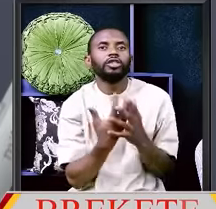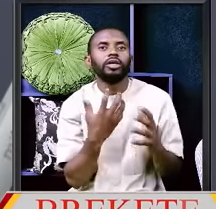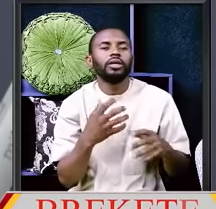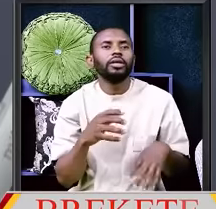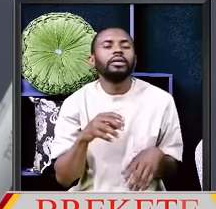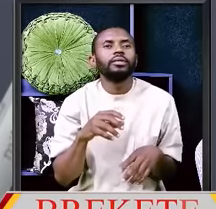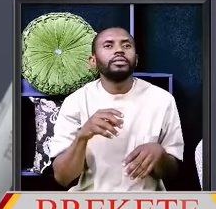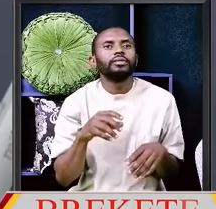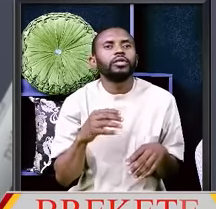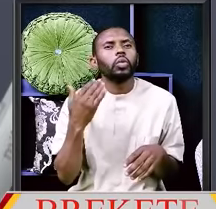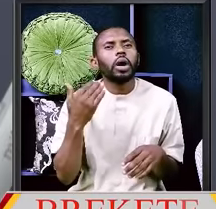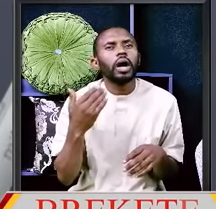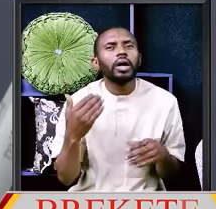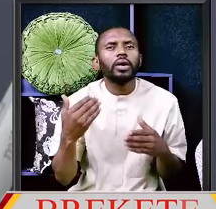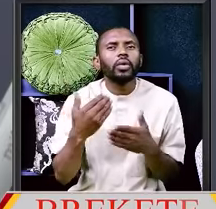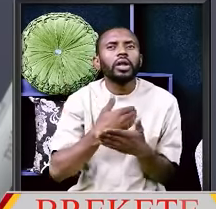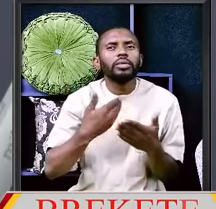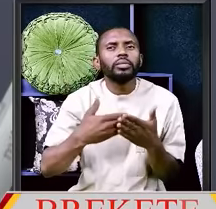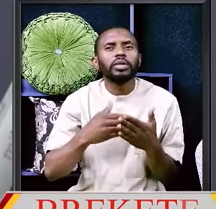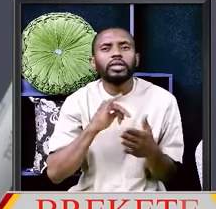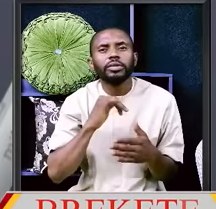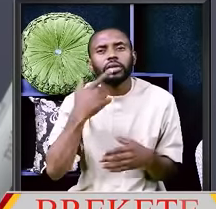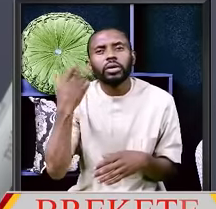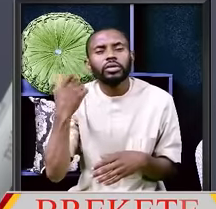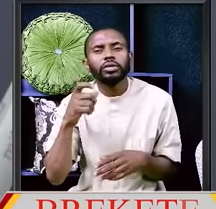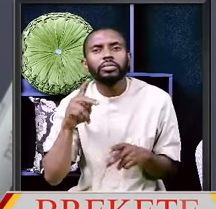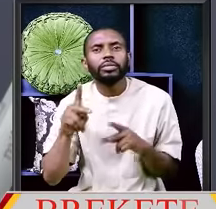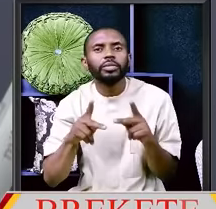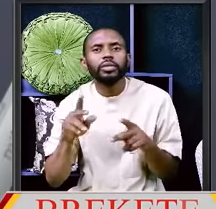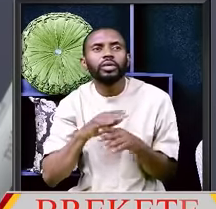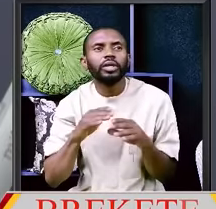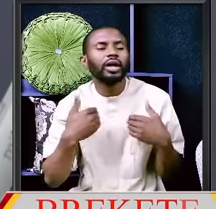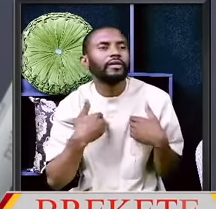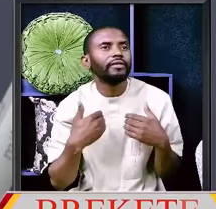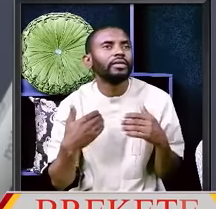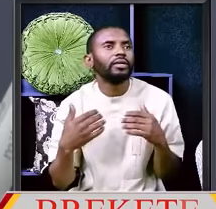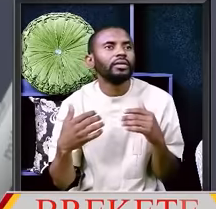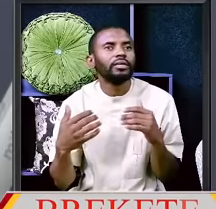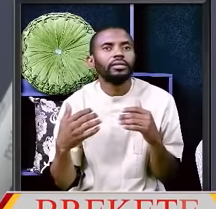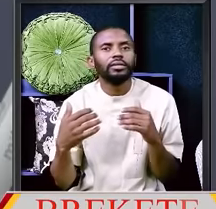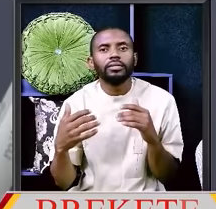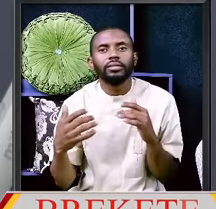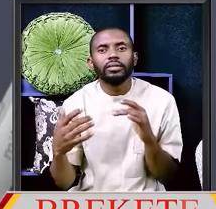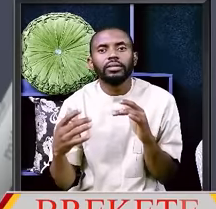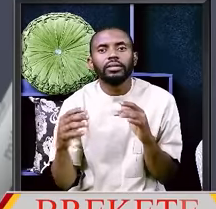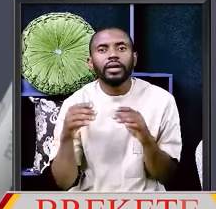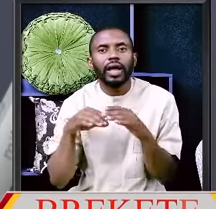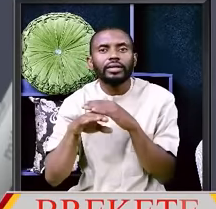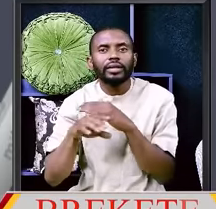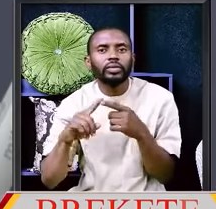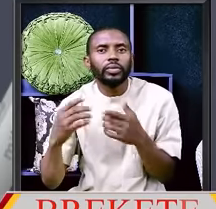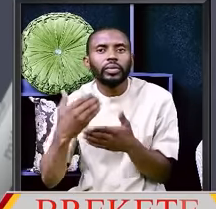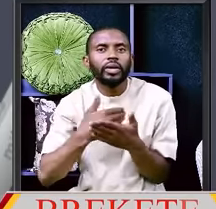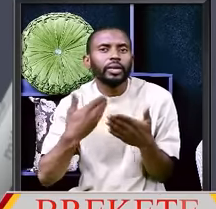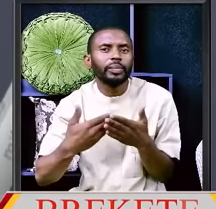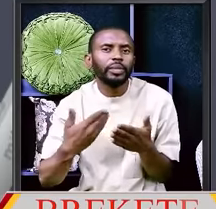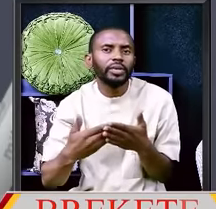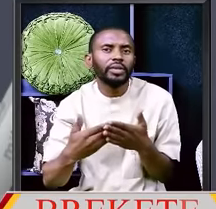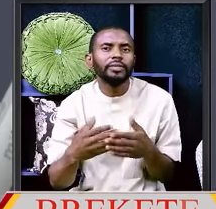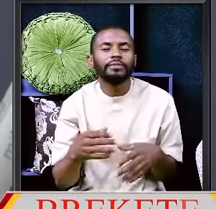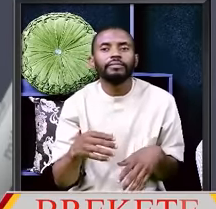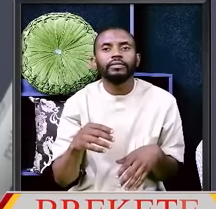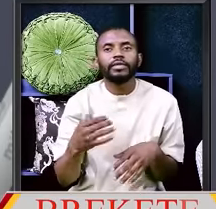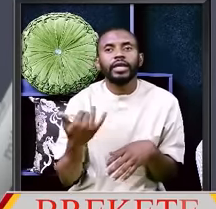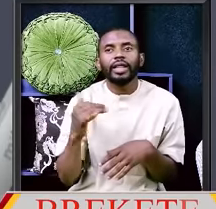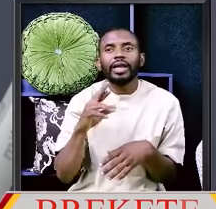because these people don't have affluent families. They rallied around together to gather money for them for bail. They have not been